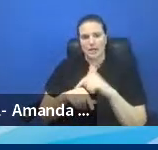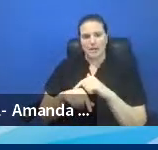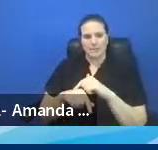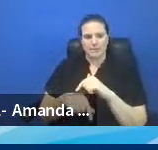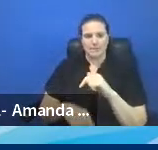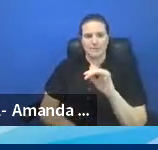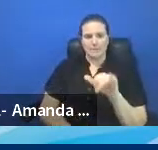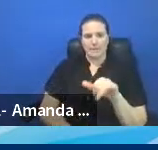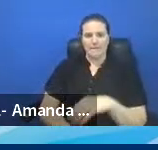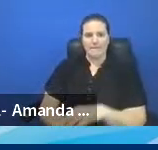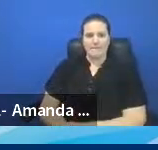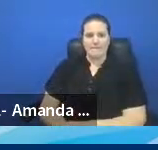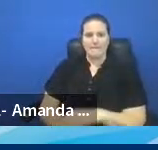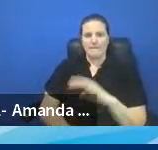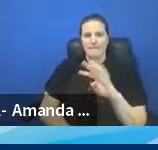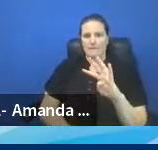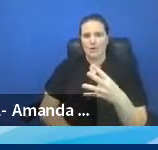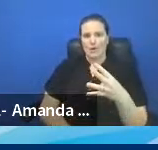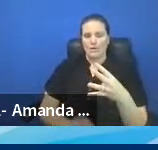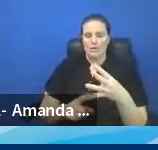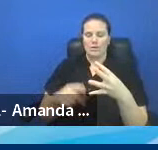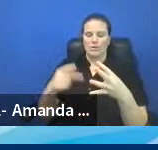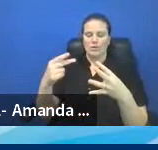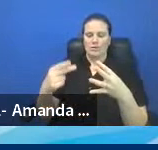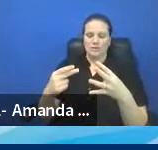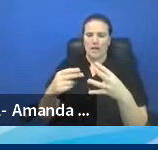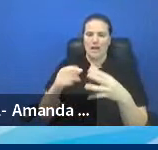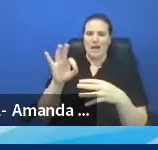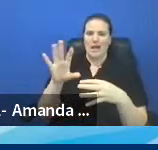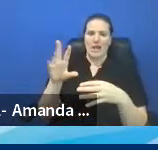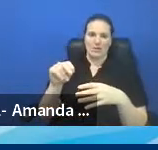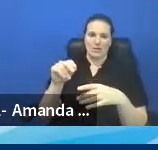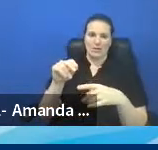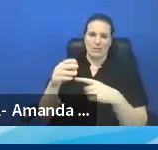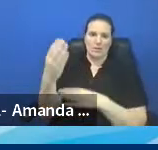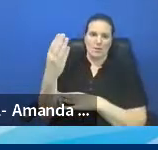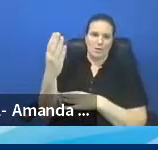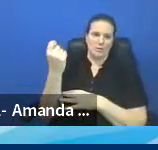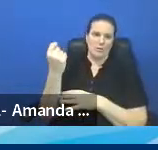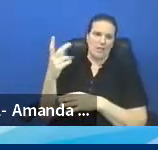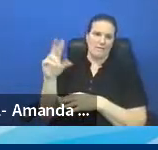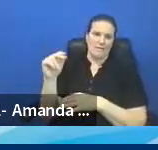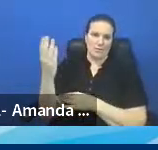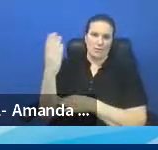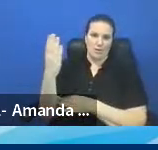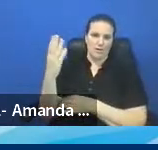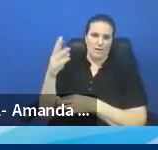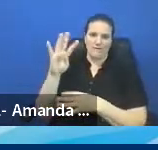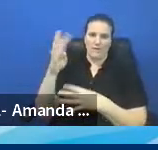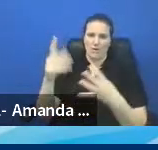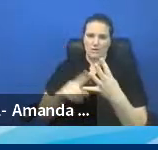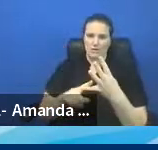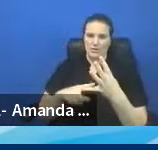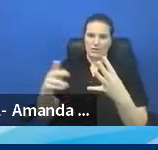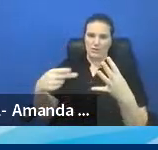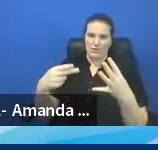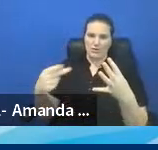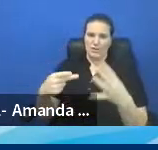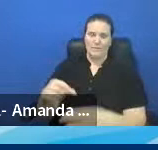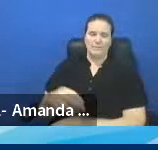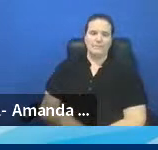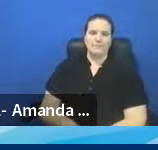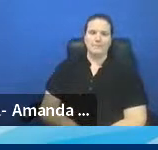it's the fourth Thursday of every month from 9:30 a.m. to 11:30 a.m.